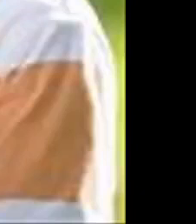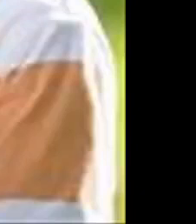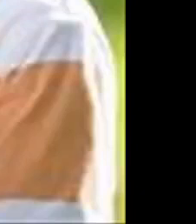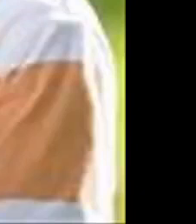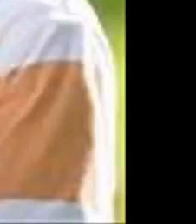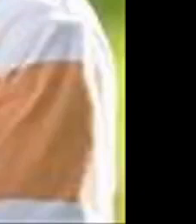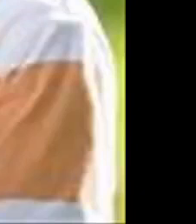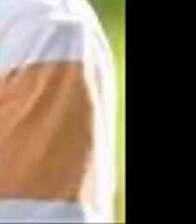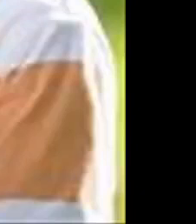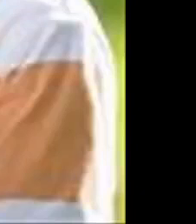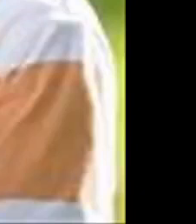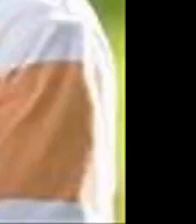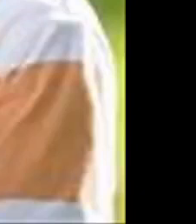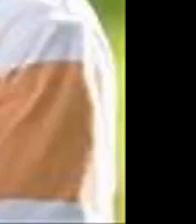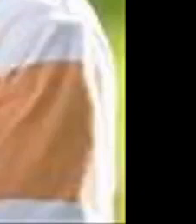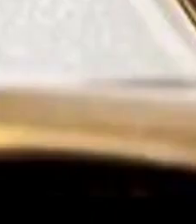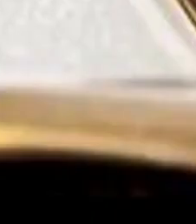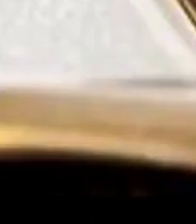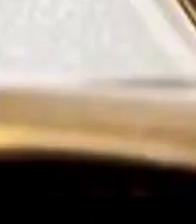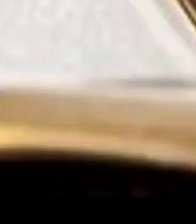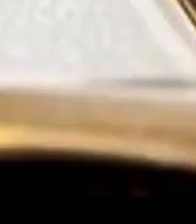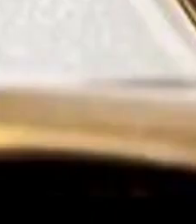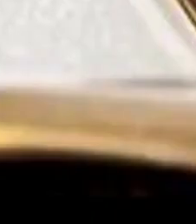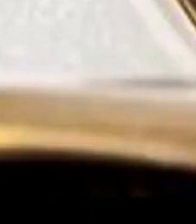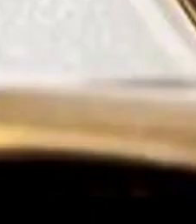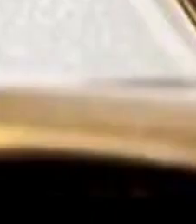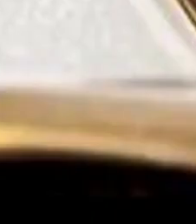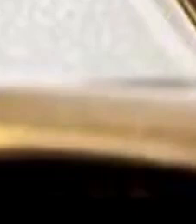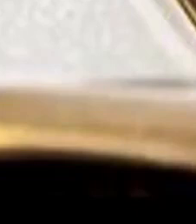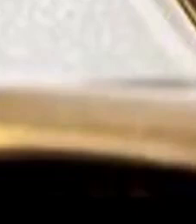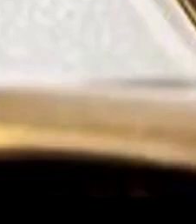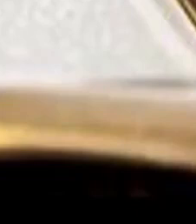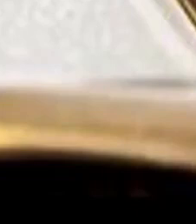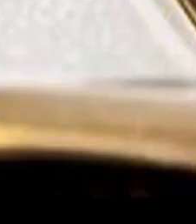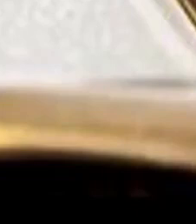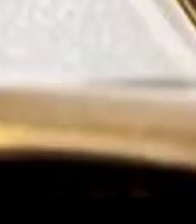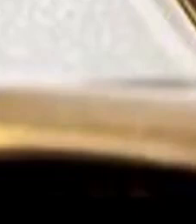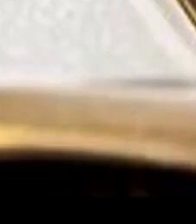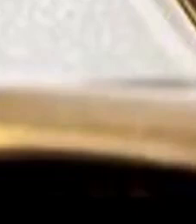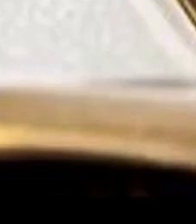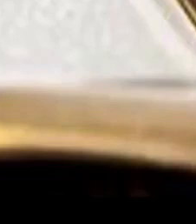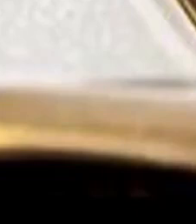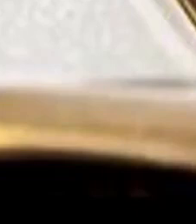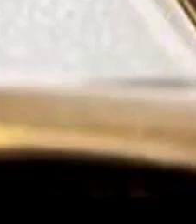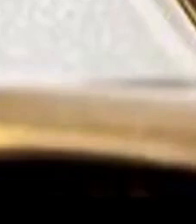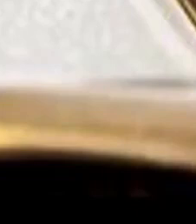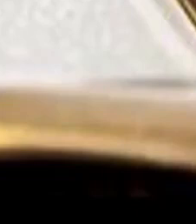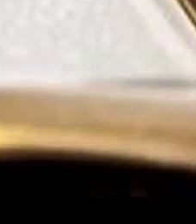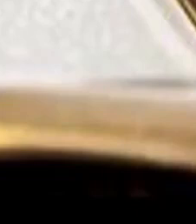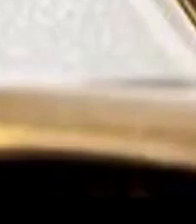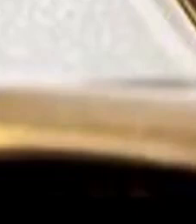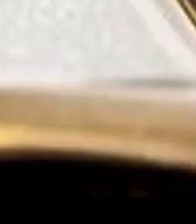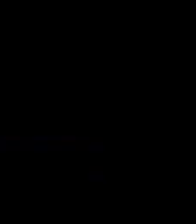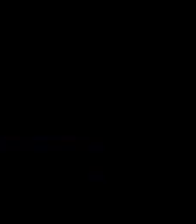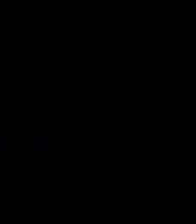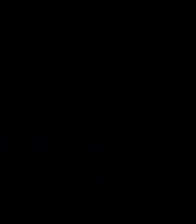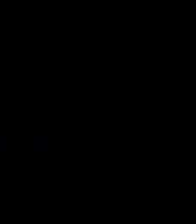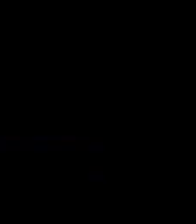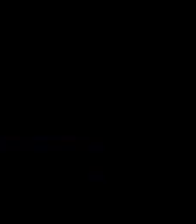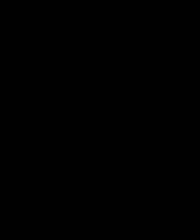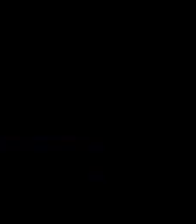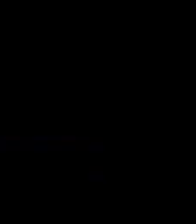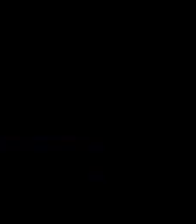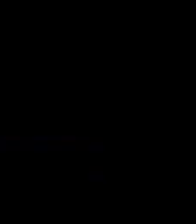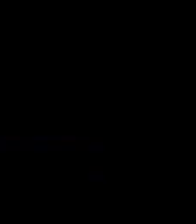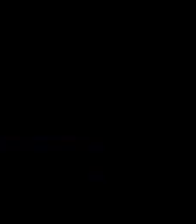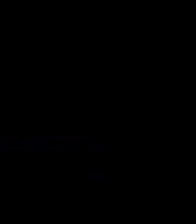and find pasture. The thief cometh not but for to steal, and to kill, and to destroy. I am come